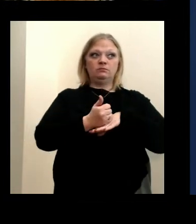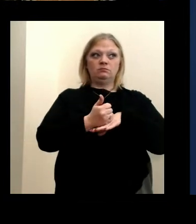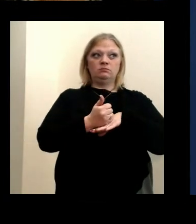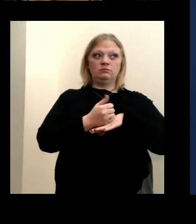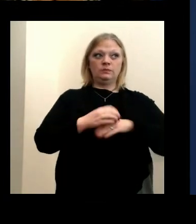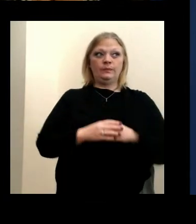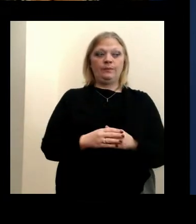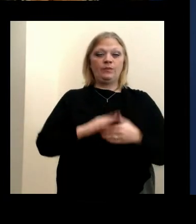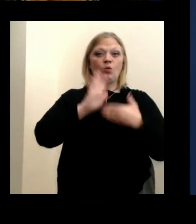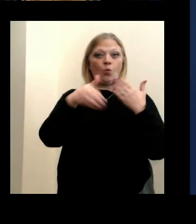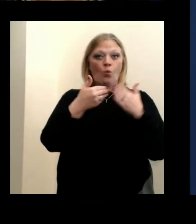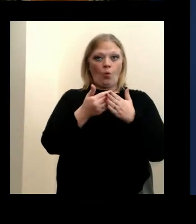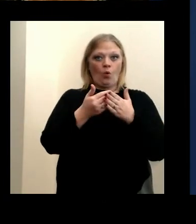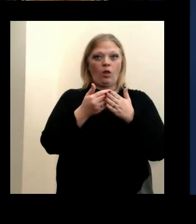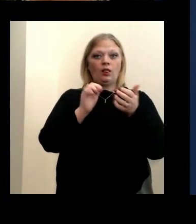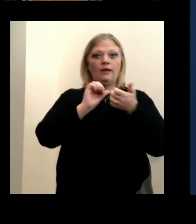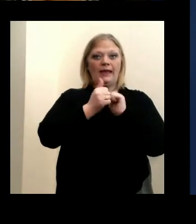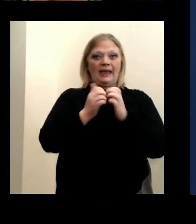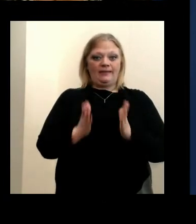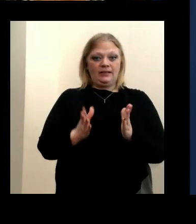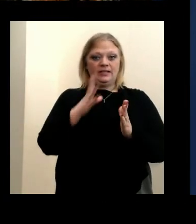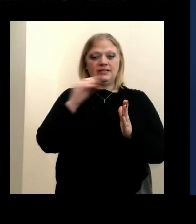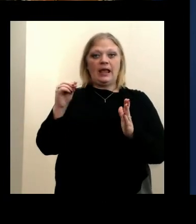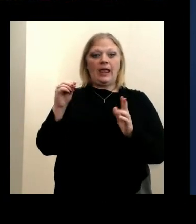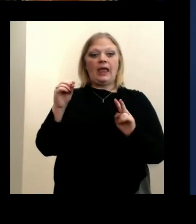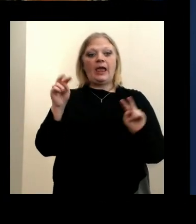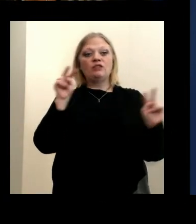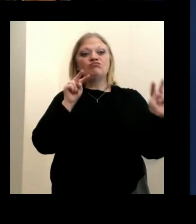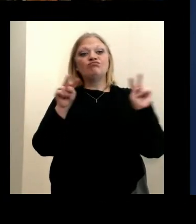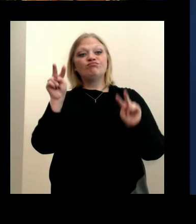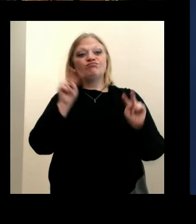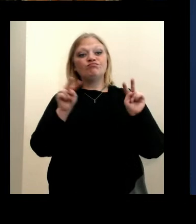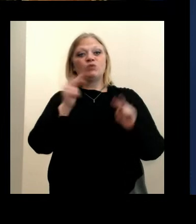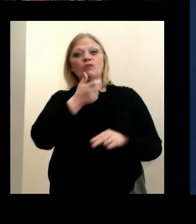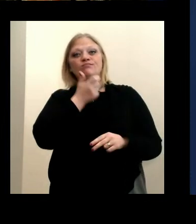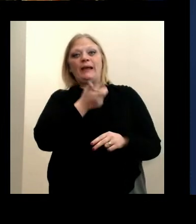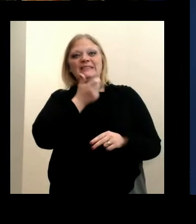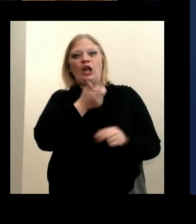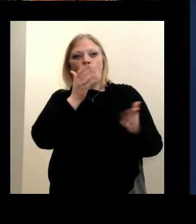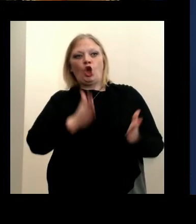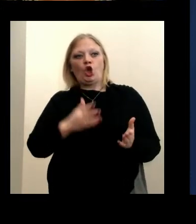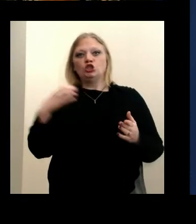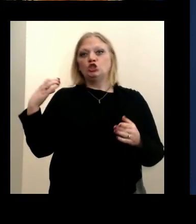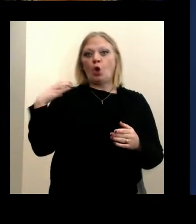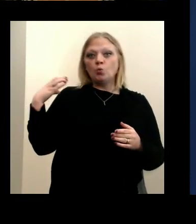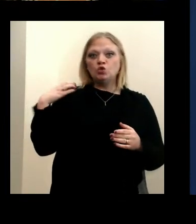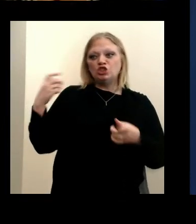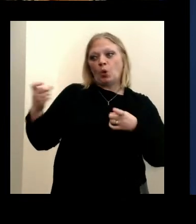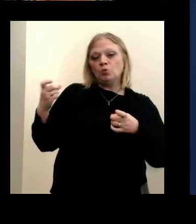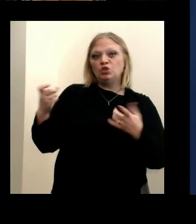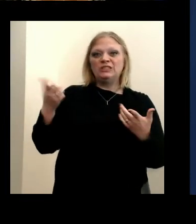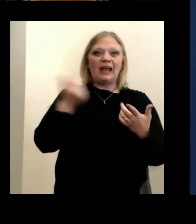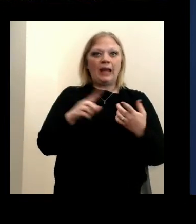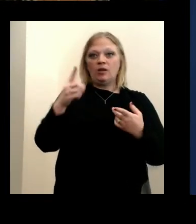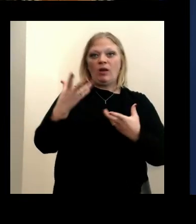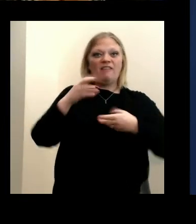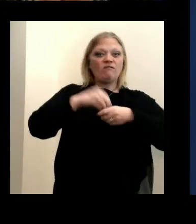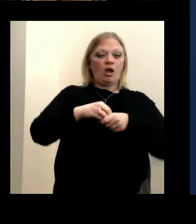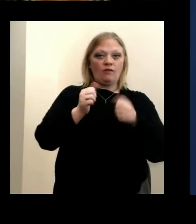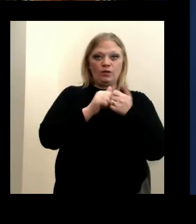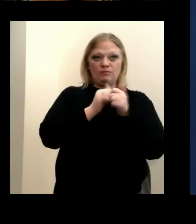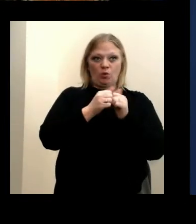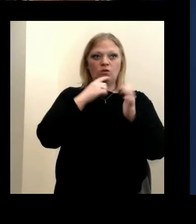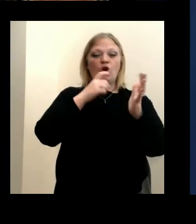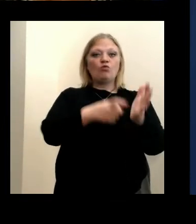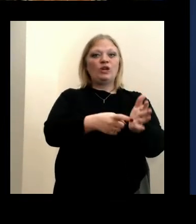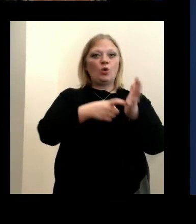all athletes and spectators and coaches and everybody who is involved with sports are required